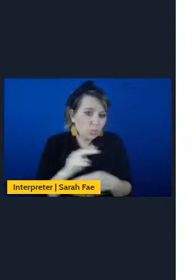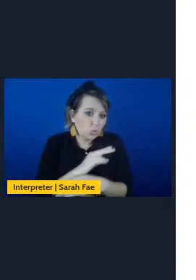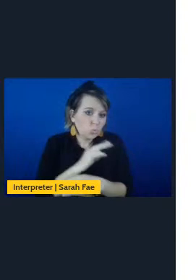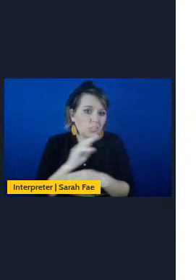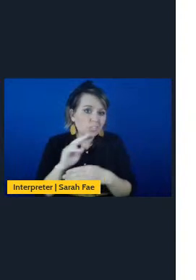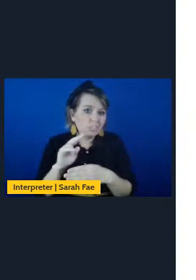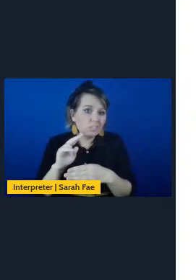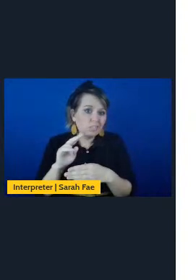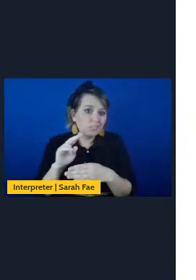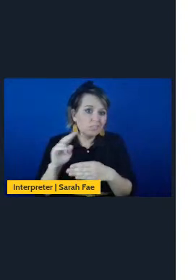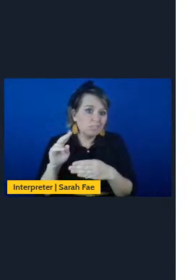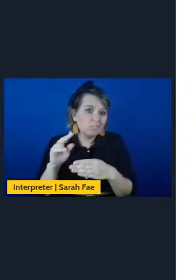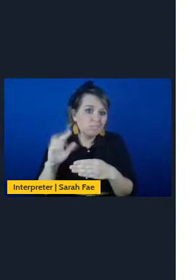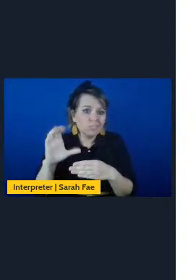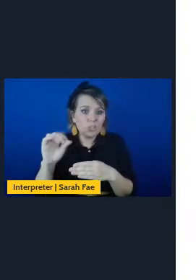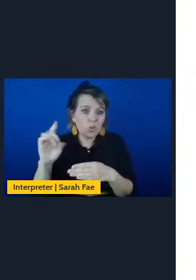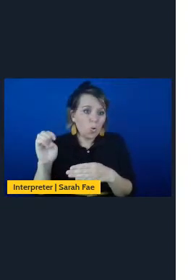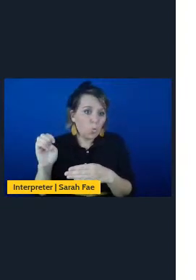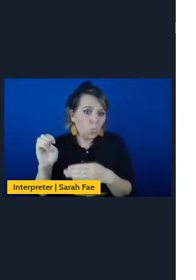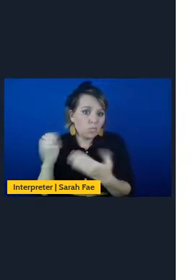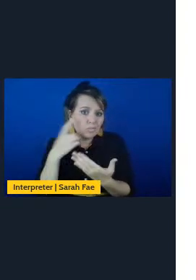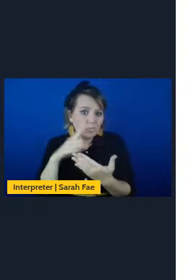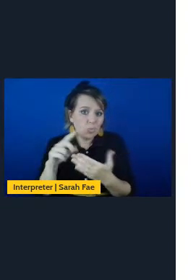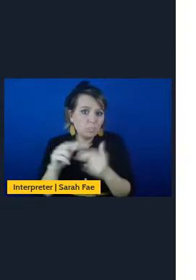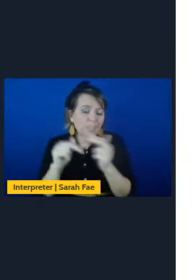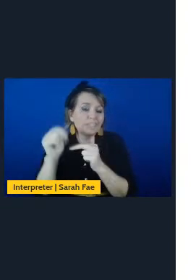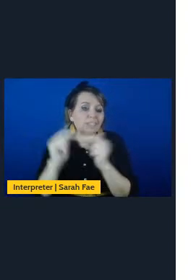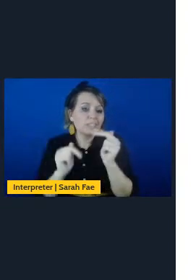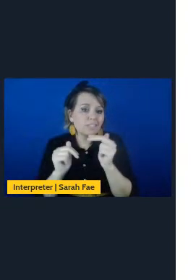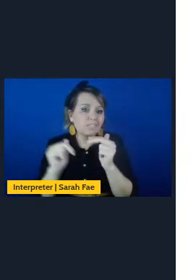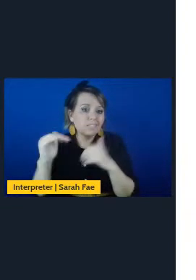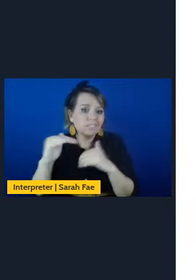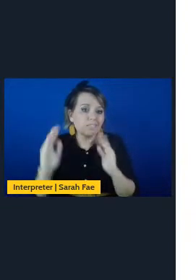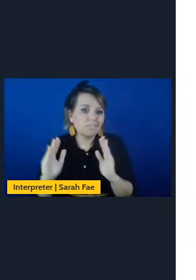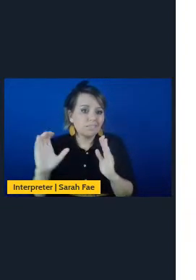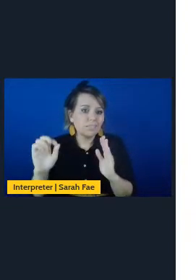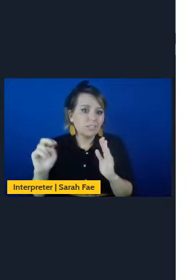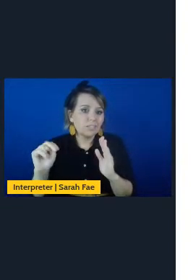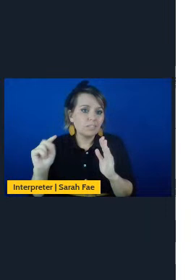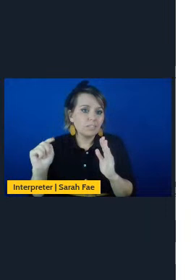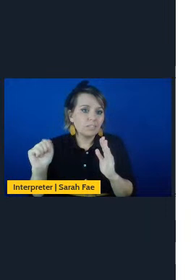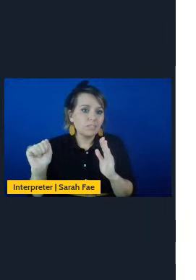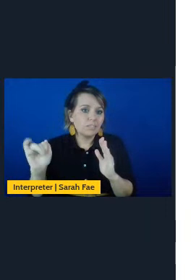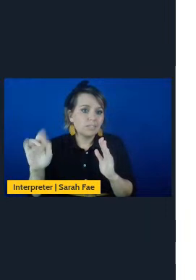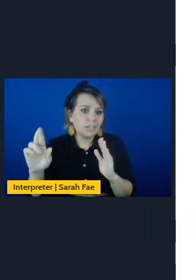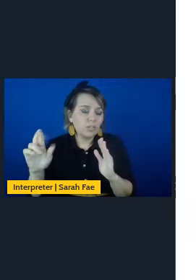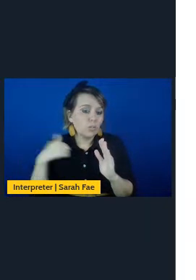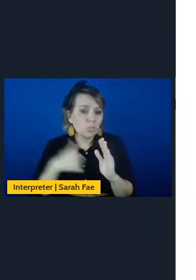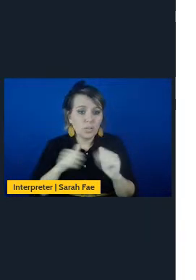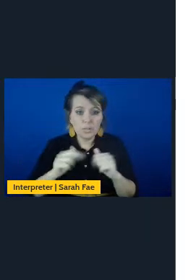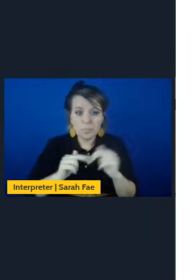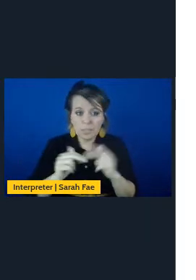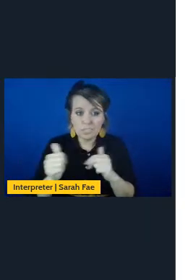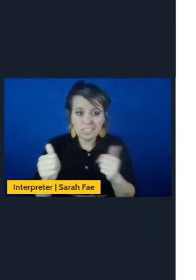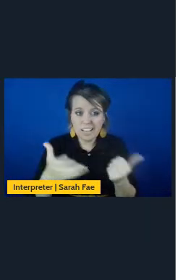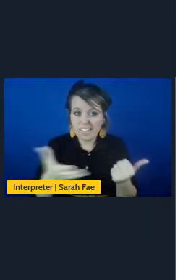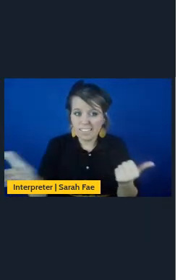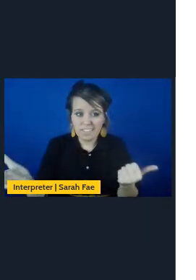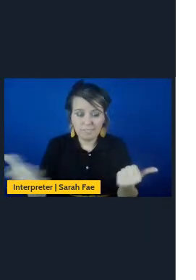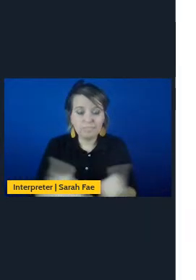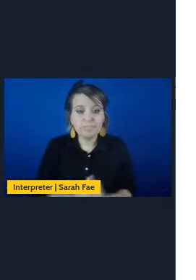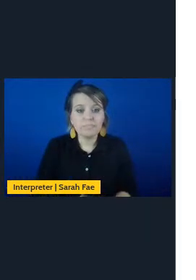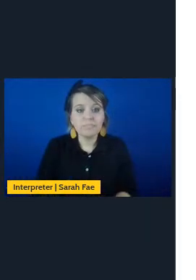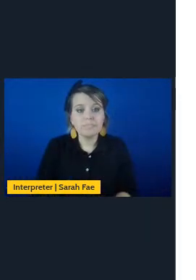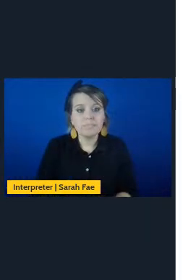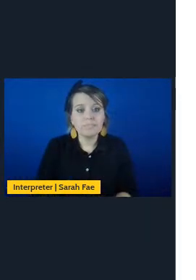the build container, we can build basically anything. Code pipeline